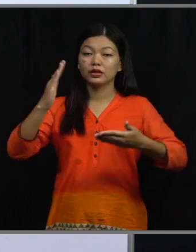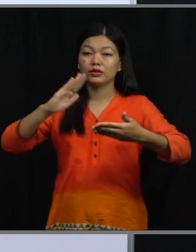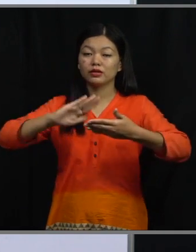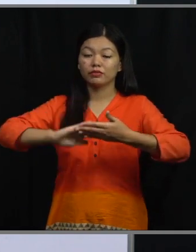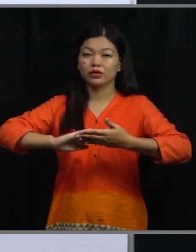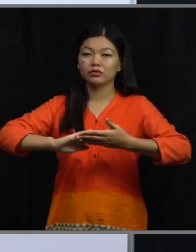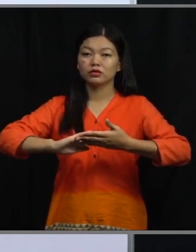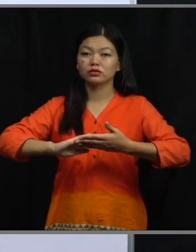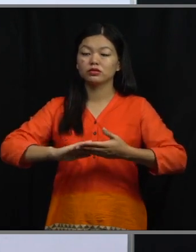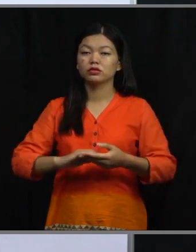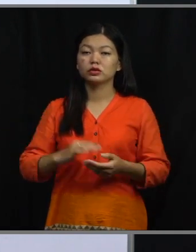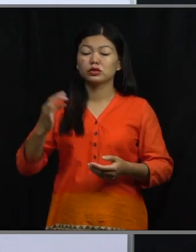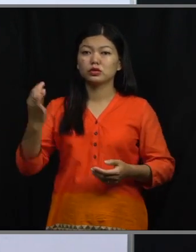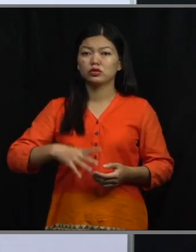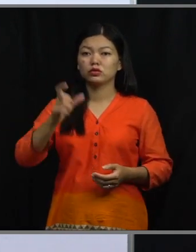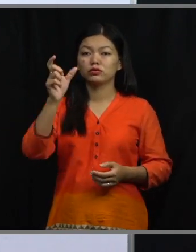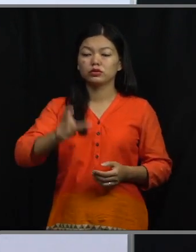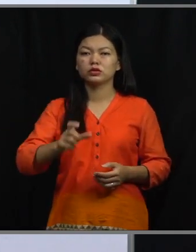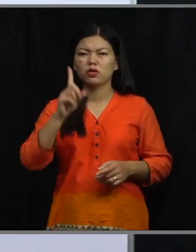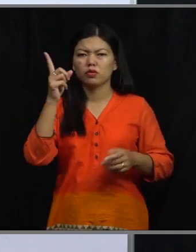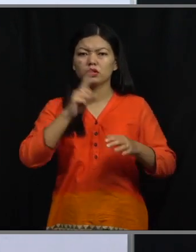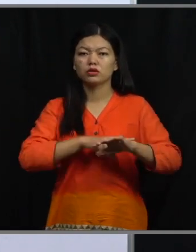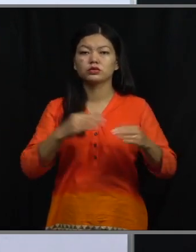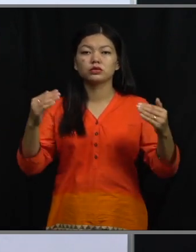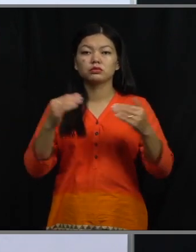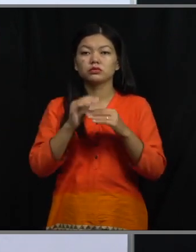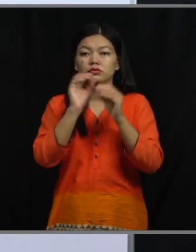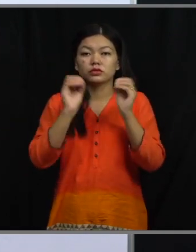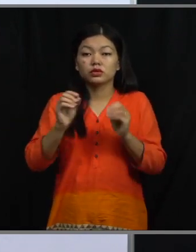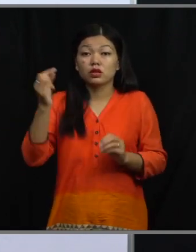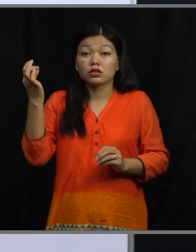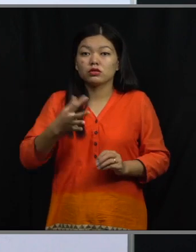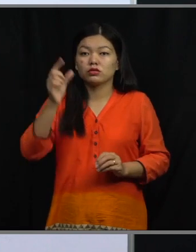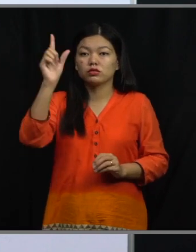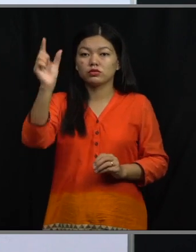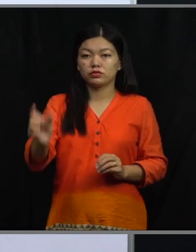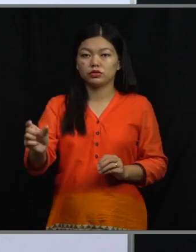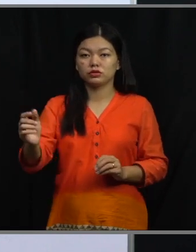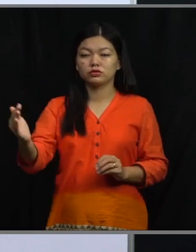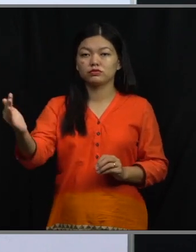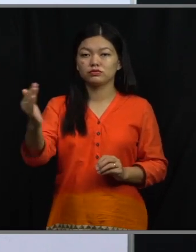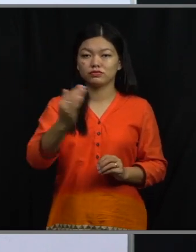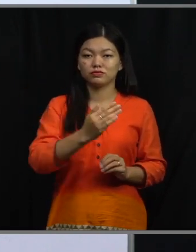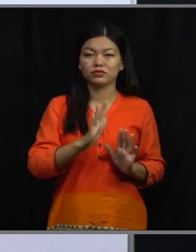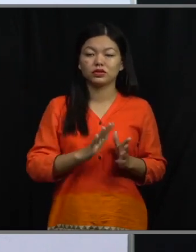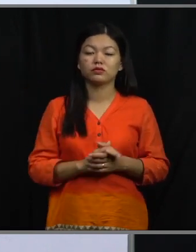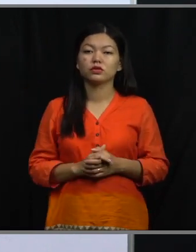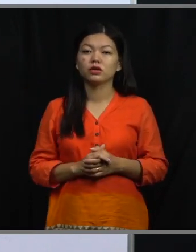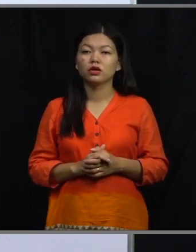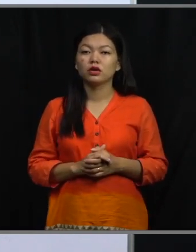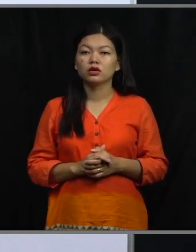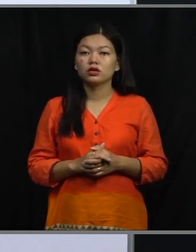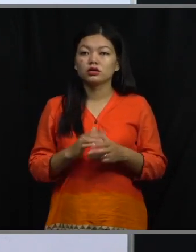northern India, okay? Now, and also there is a huge difference between the daughters and daughter-in-law in